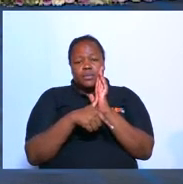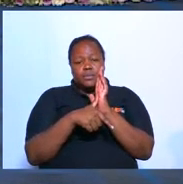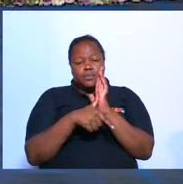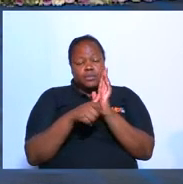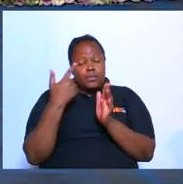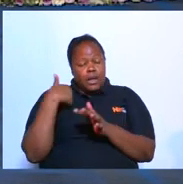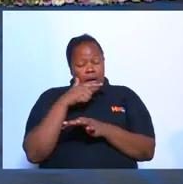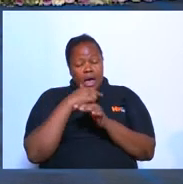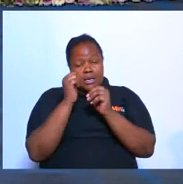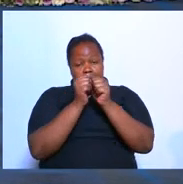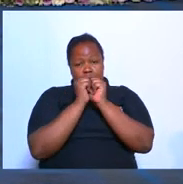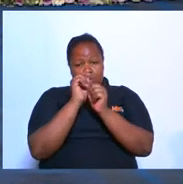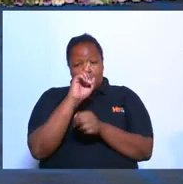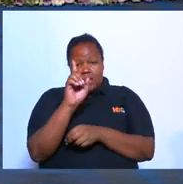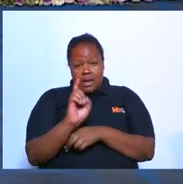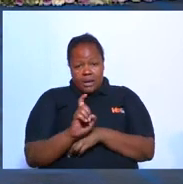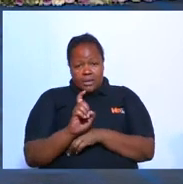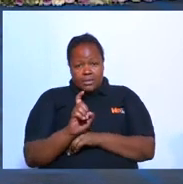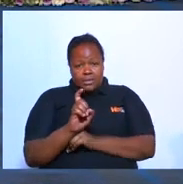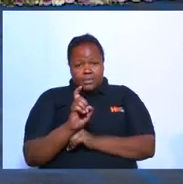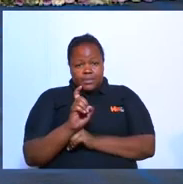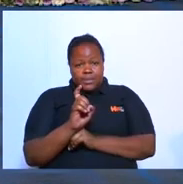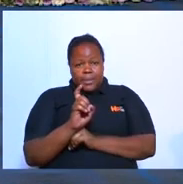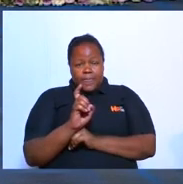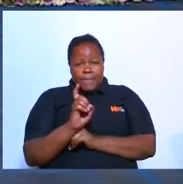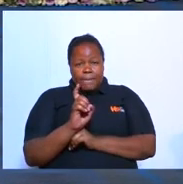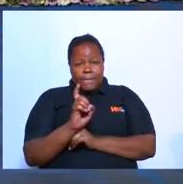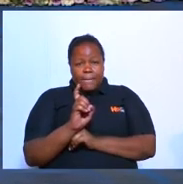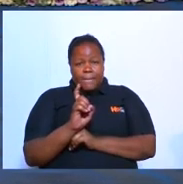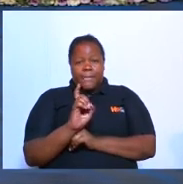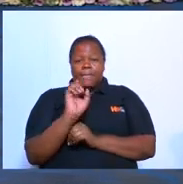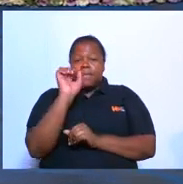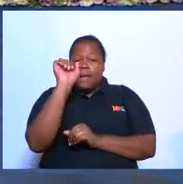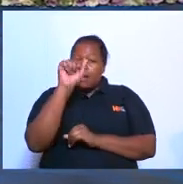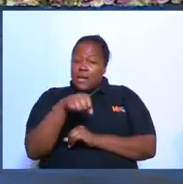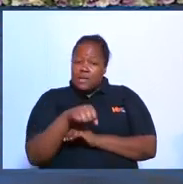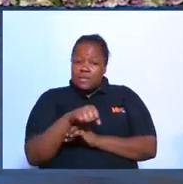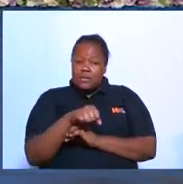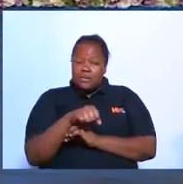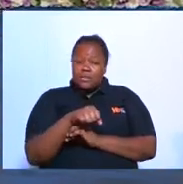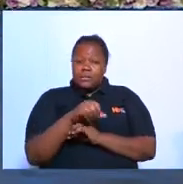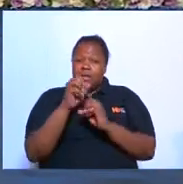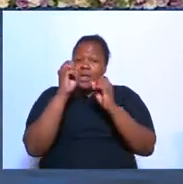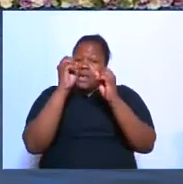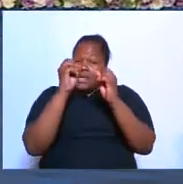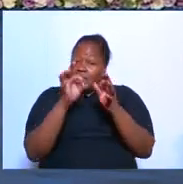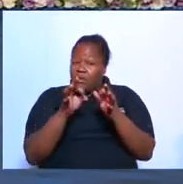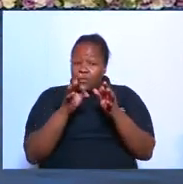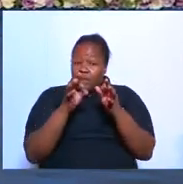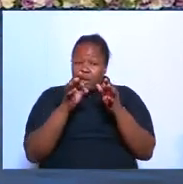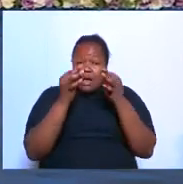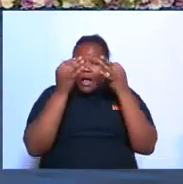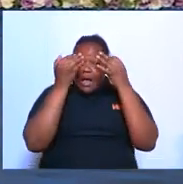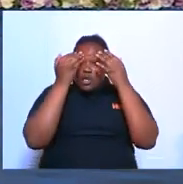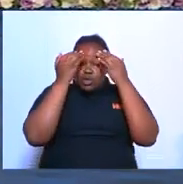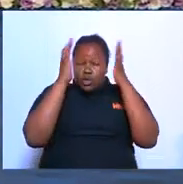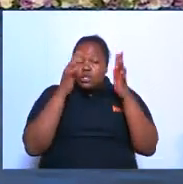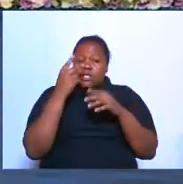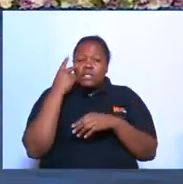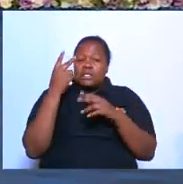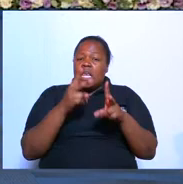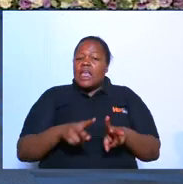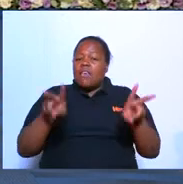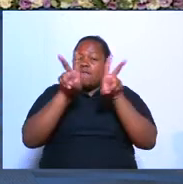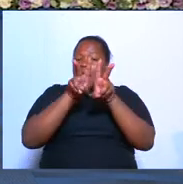are we together are we together yes if you do you don't see the value of the